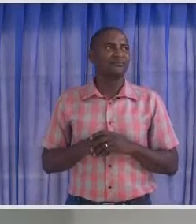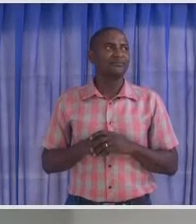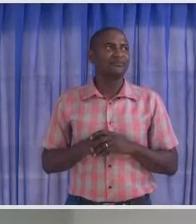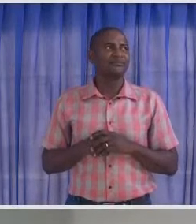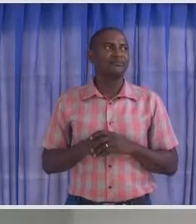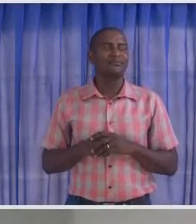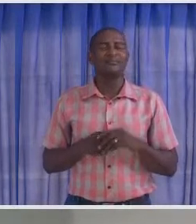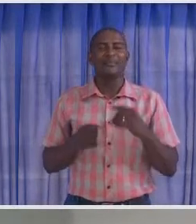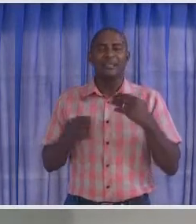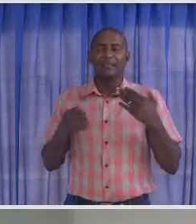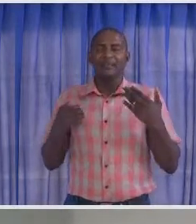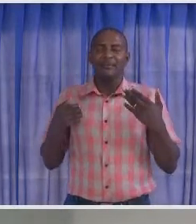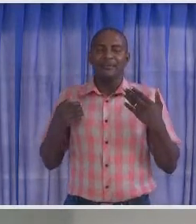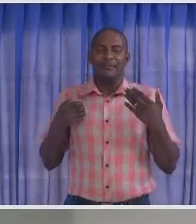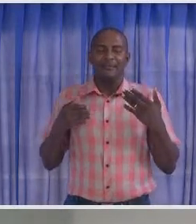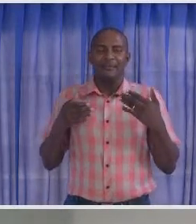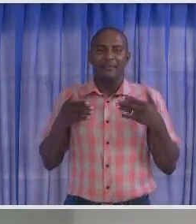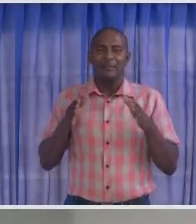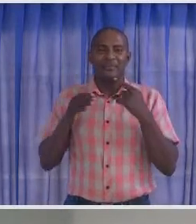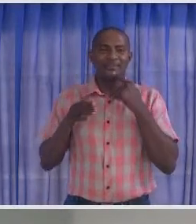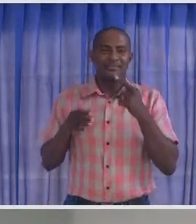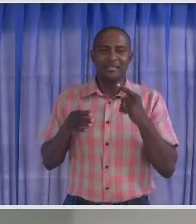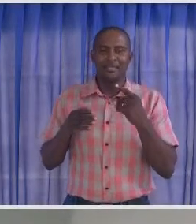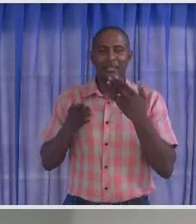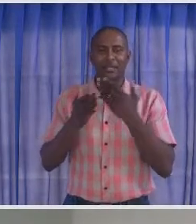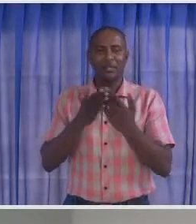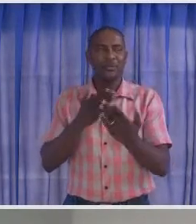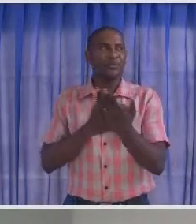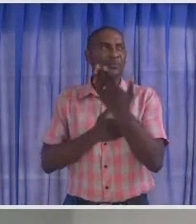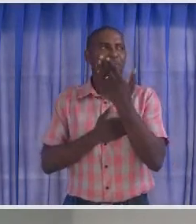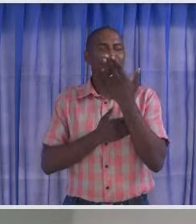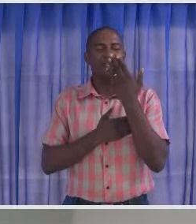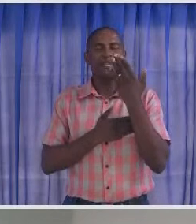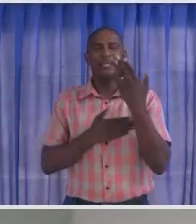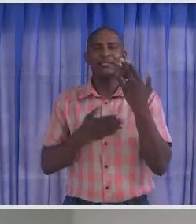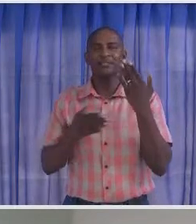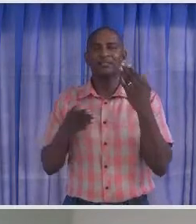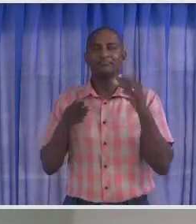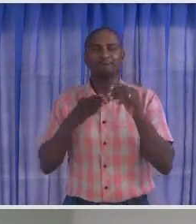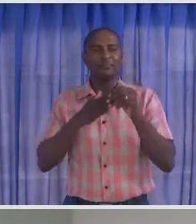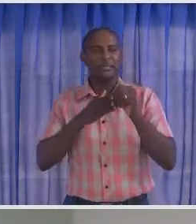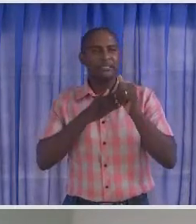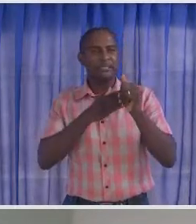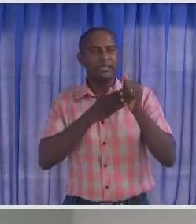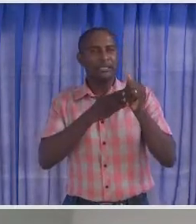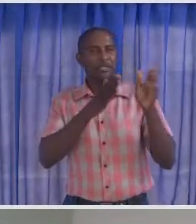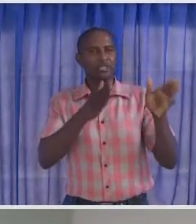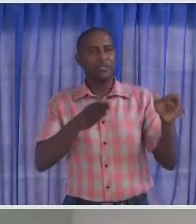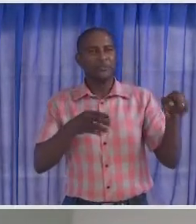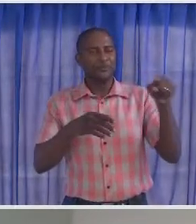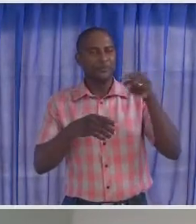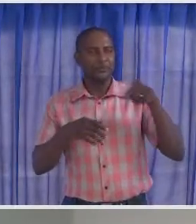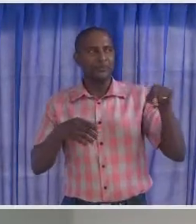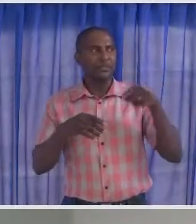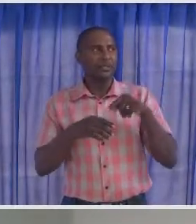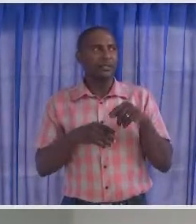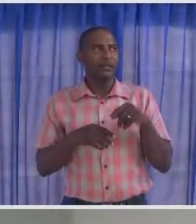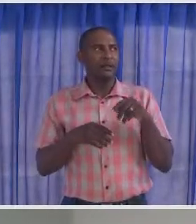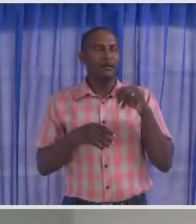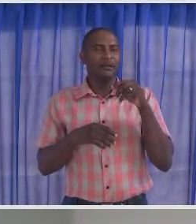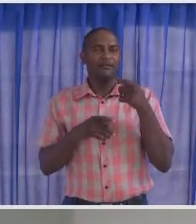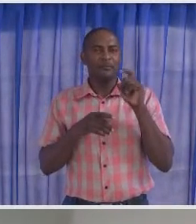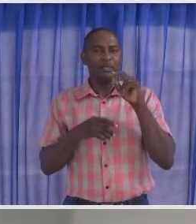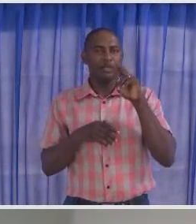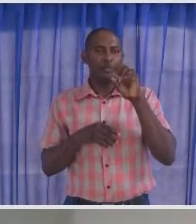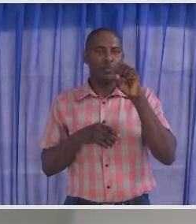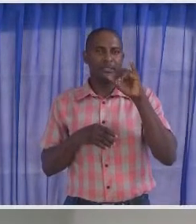All right, let me say good morning to the leadership of the USAID